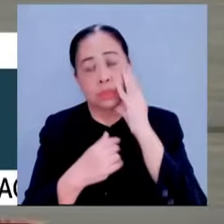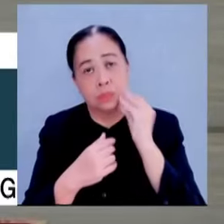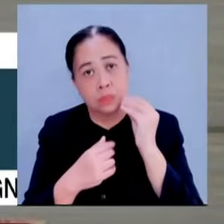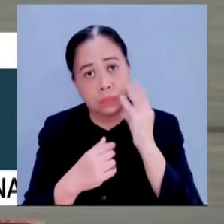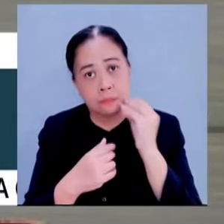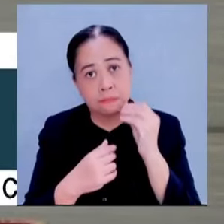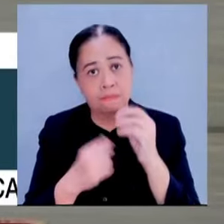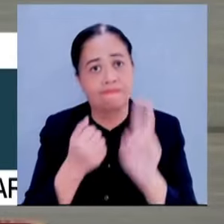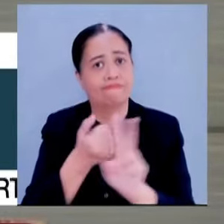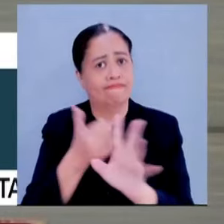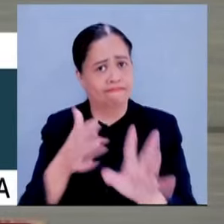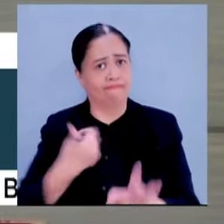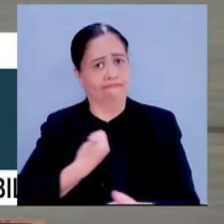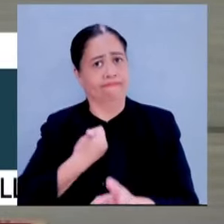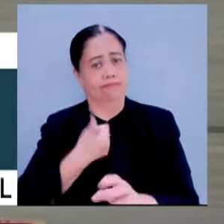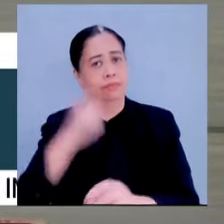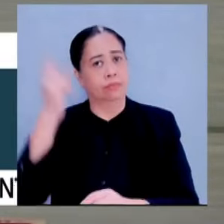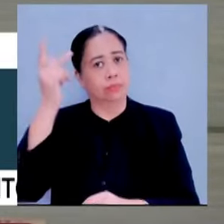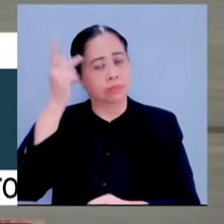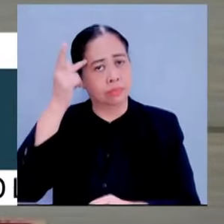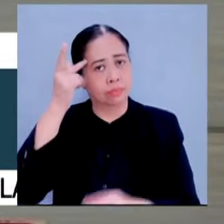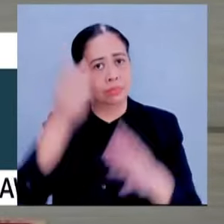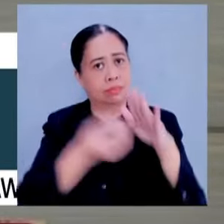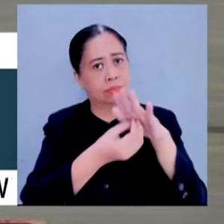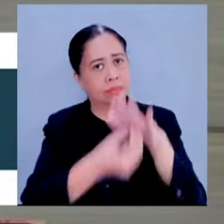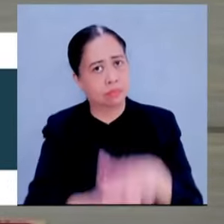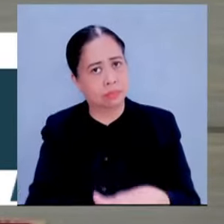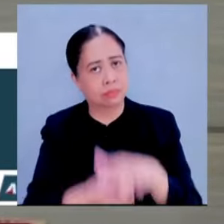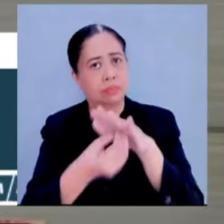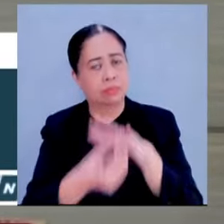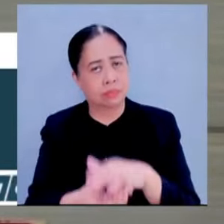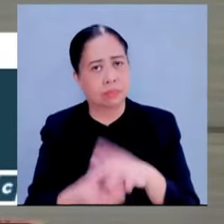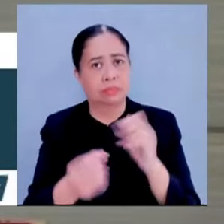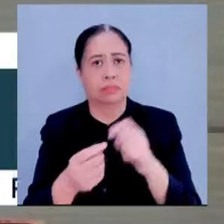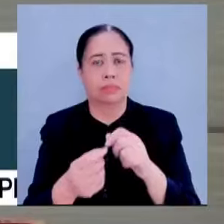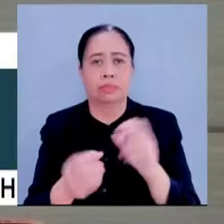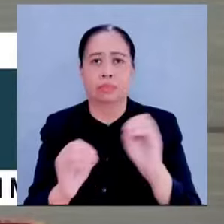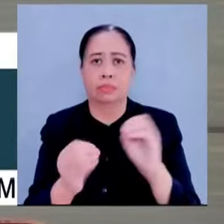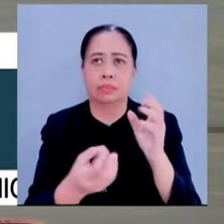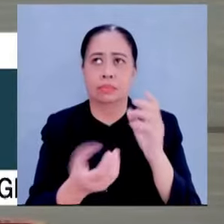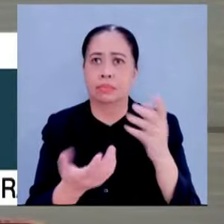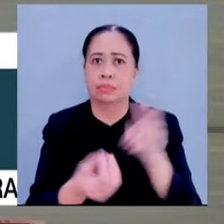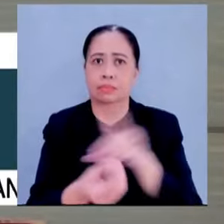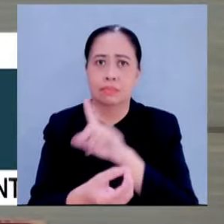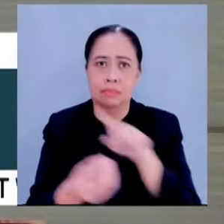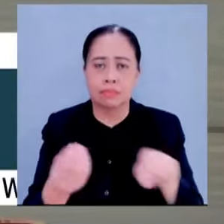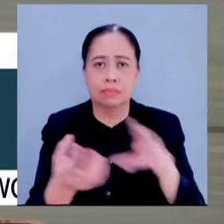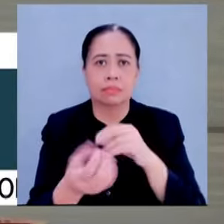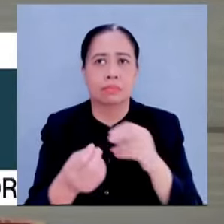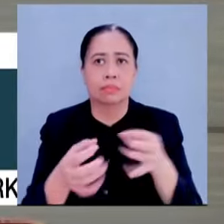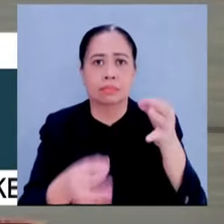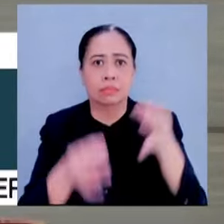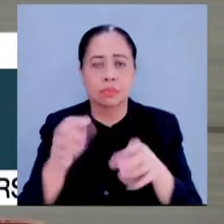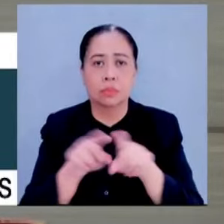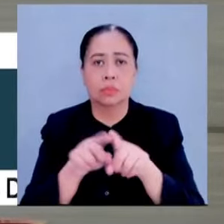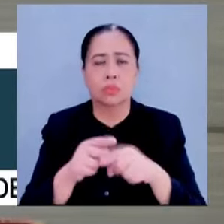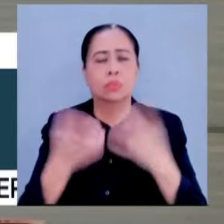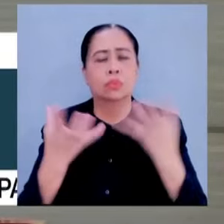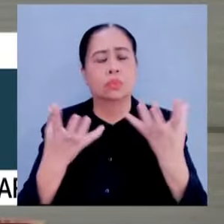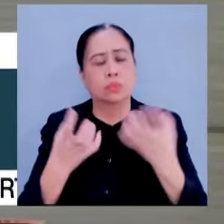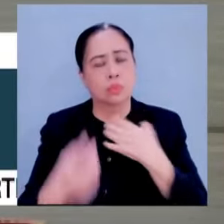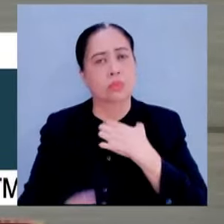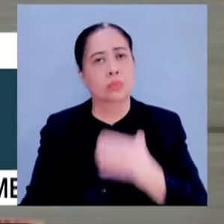as a victim of political persecution and injustice, and also because of my desire